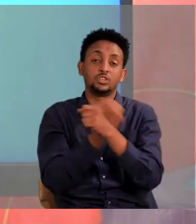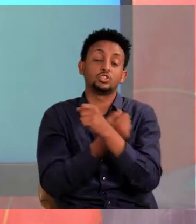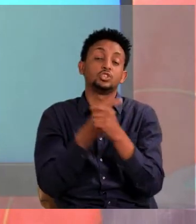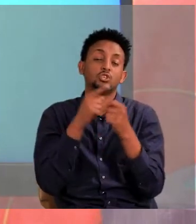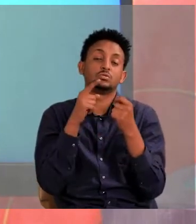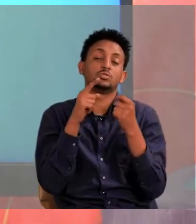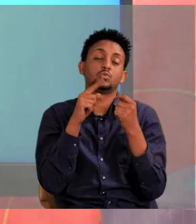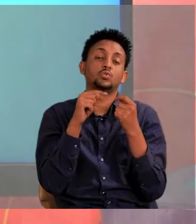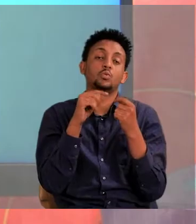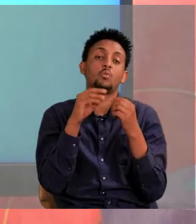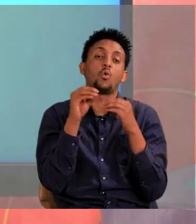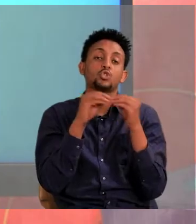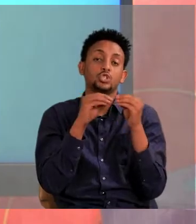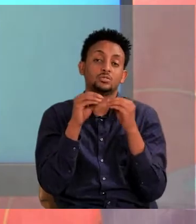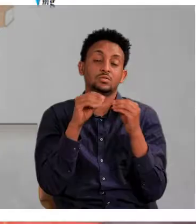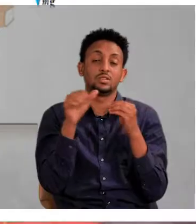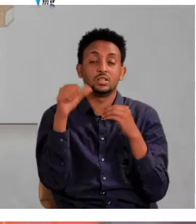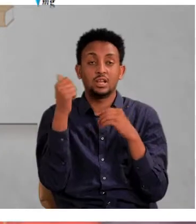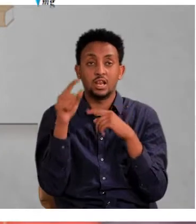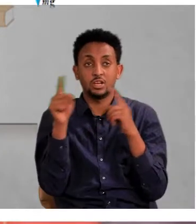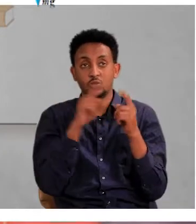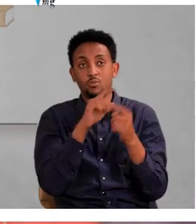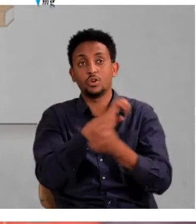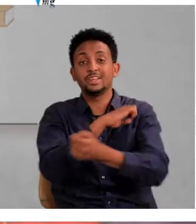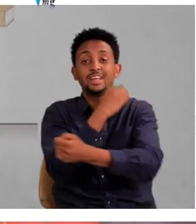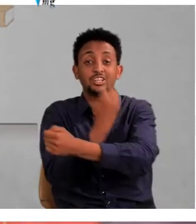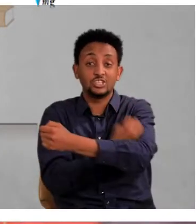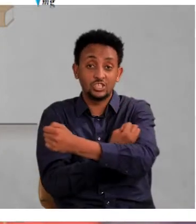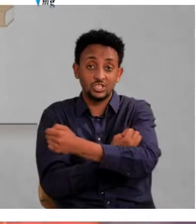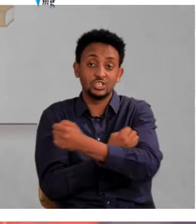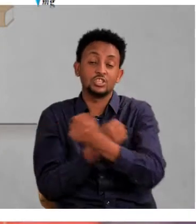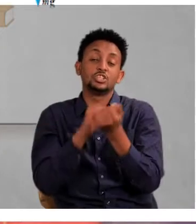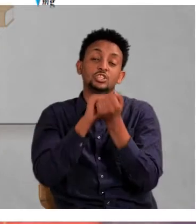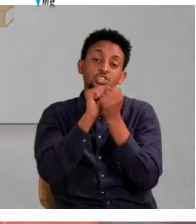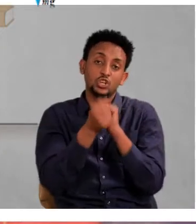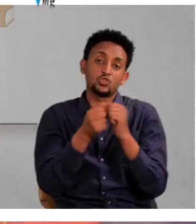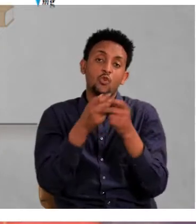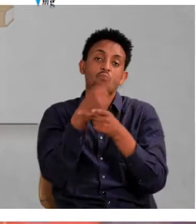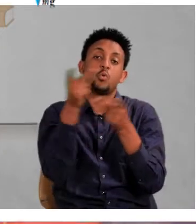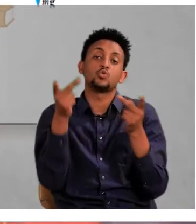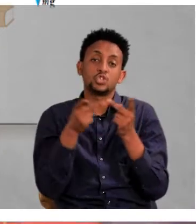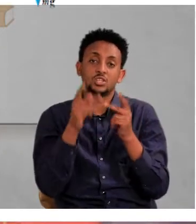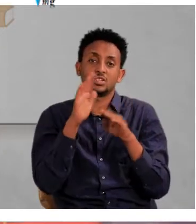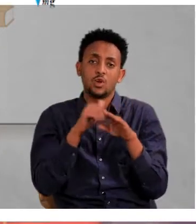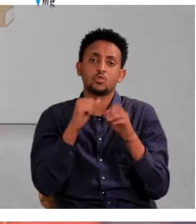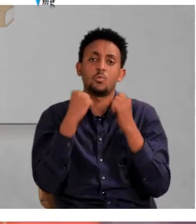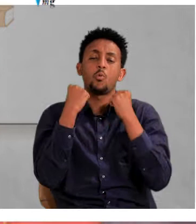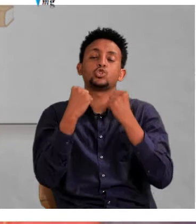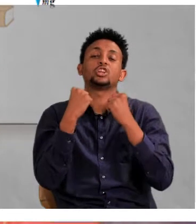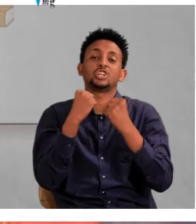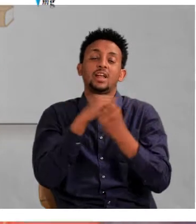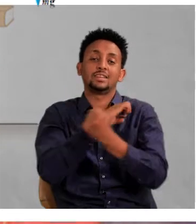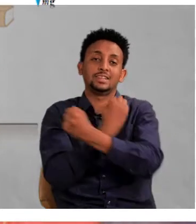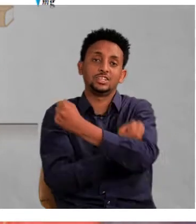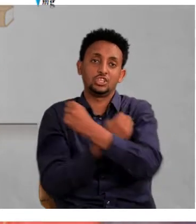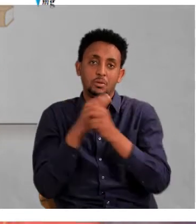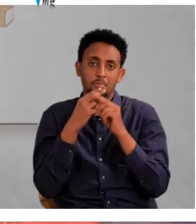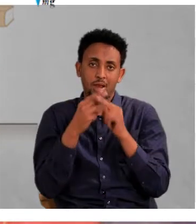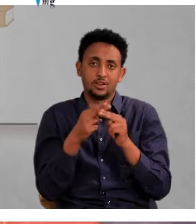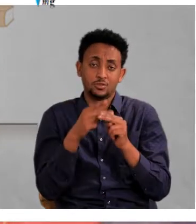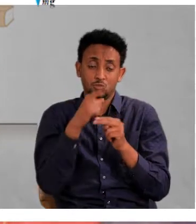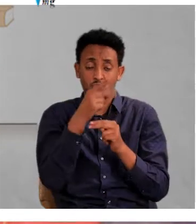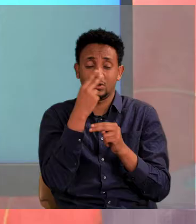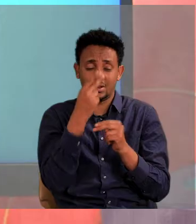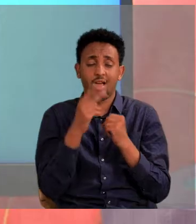motion. And the other thing is energy due to change of position is known to be potential energy. We'll try to see about